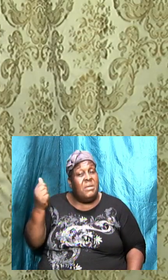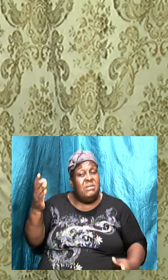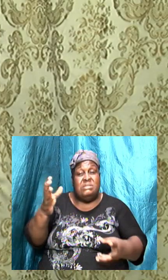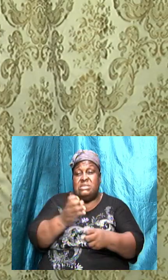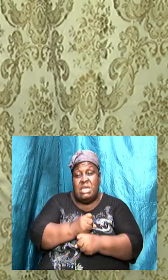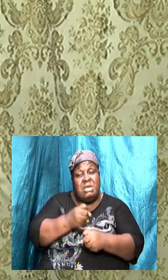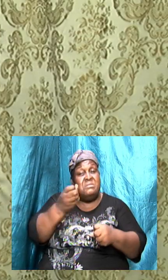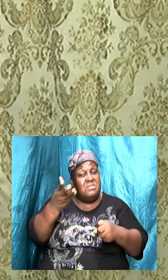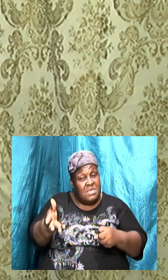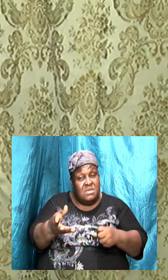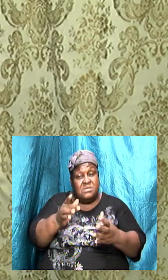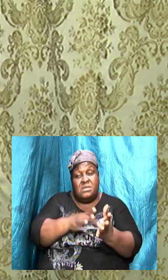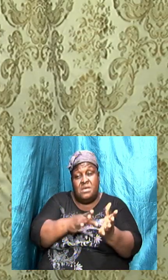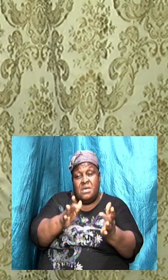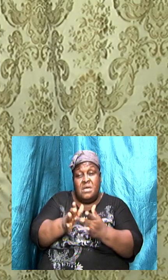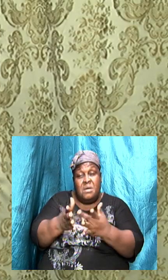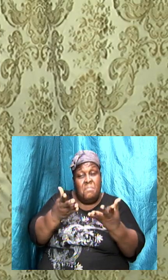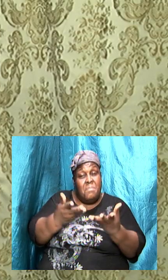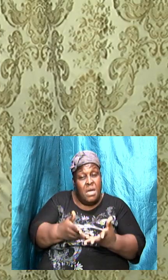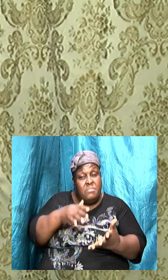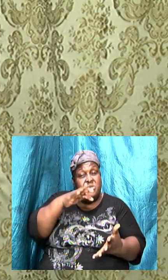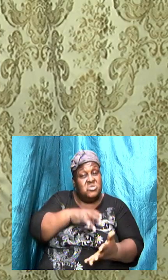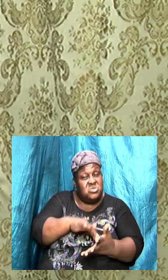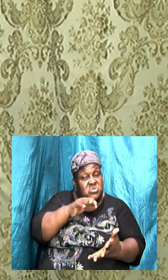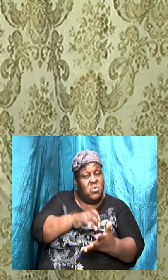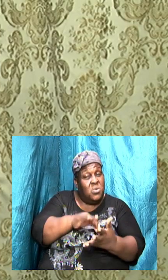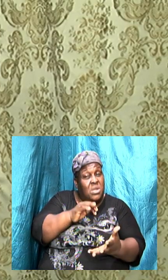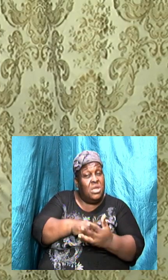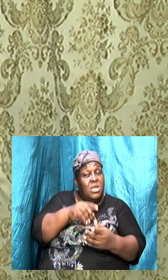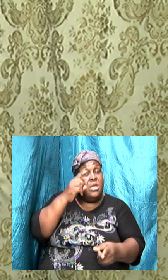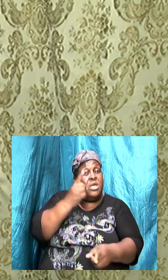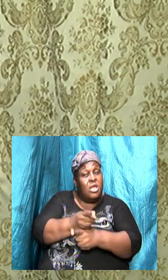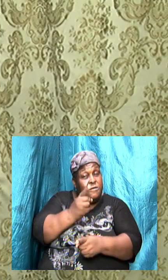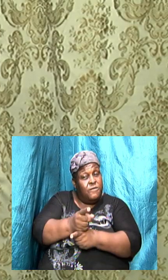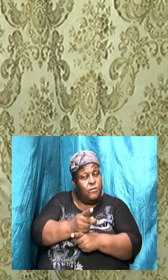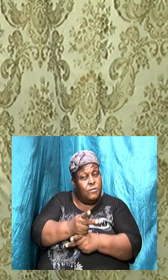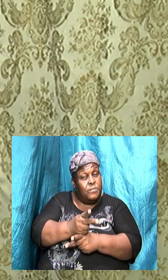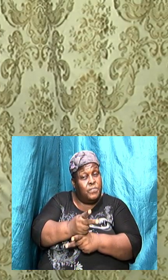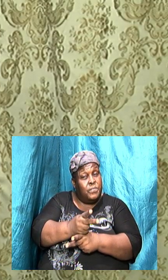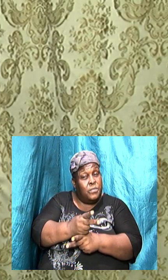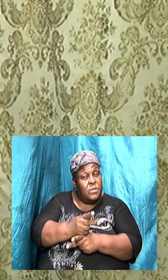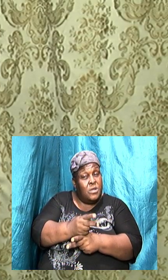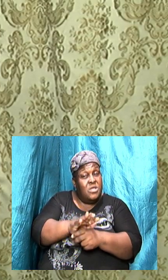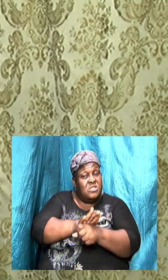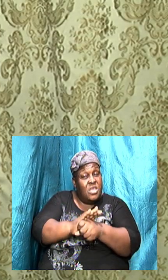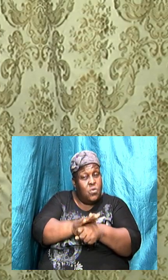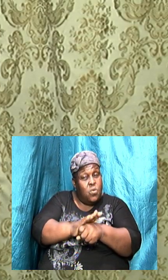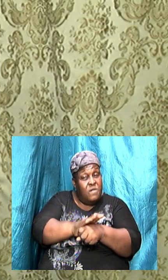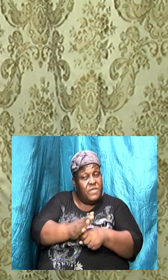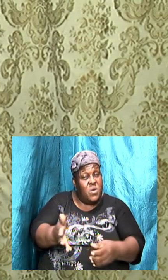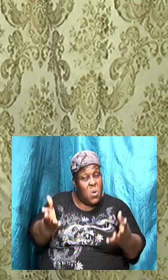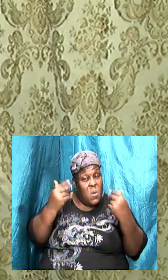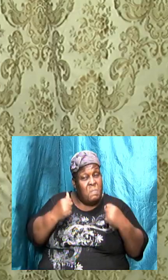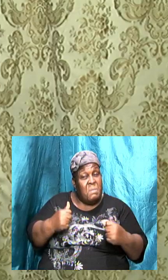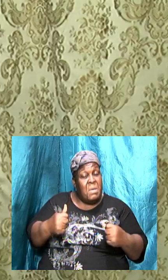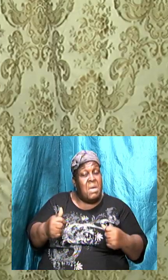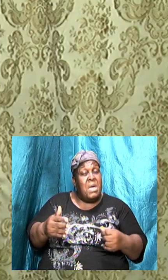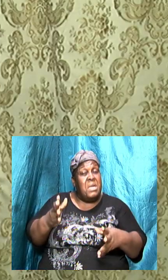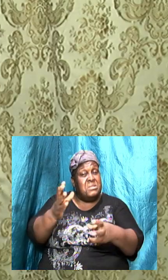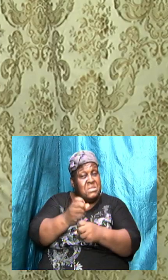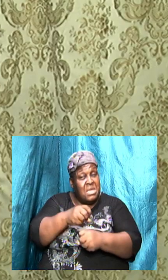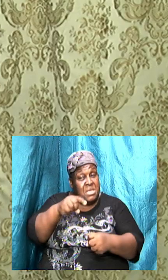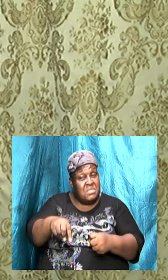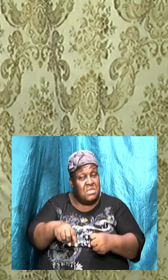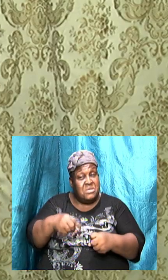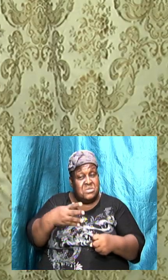carefully. You see how COVID came and things that we used to take for granted, like coming to church. Oh, I can't bother go to church. Week after